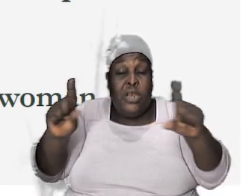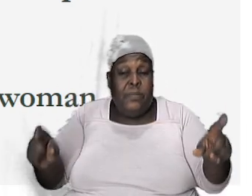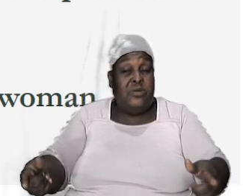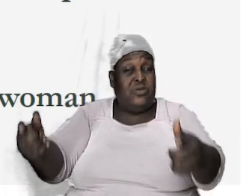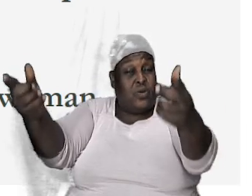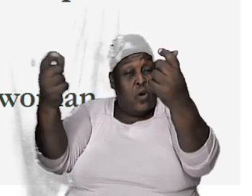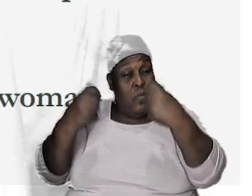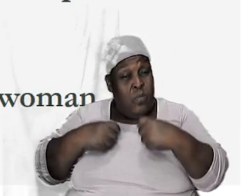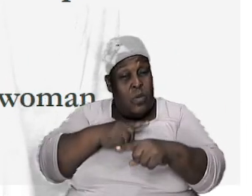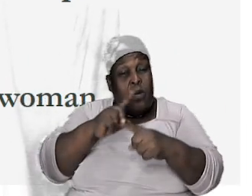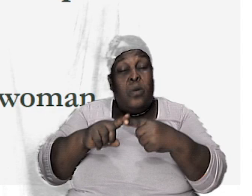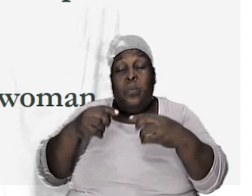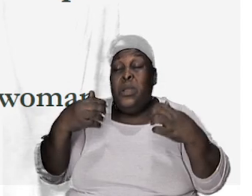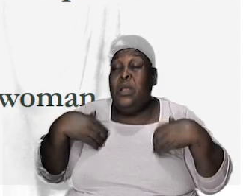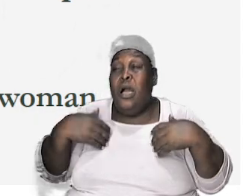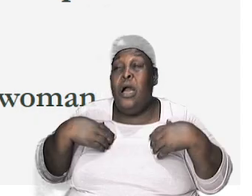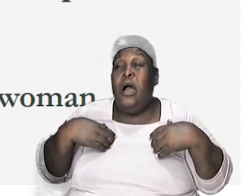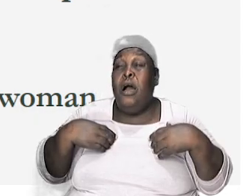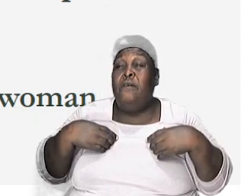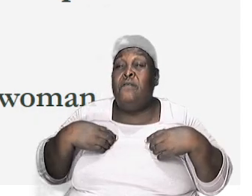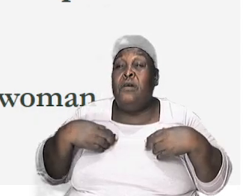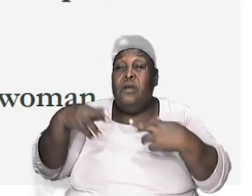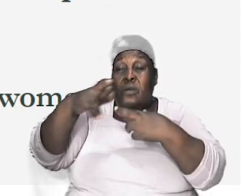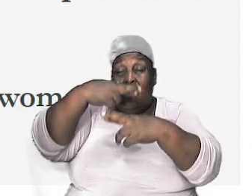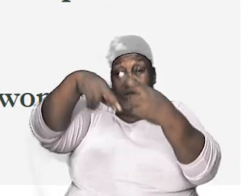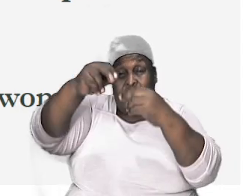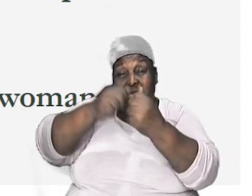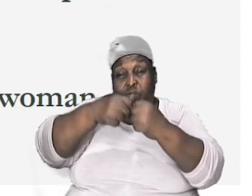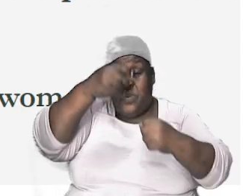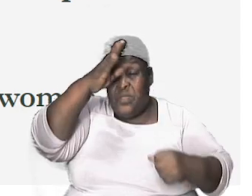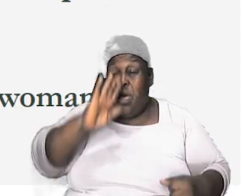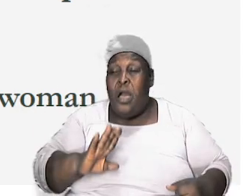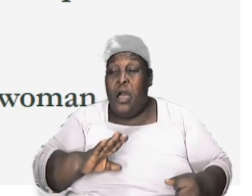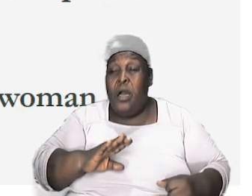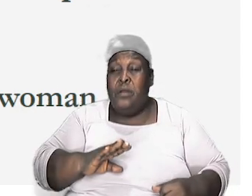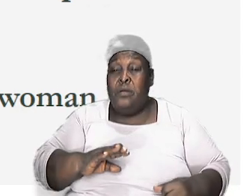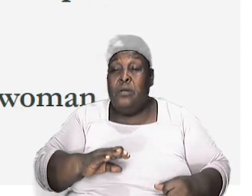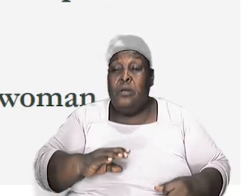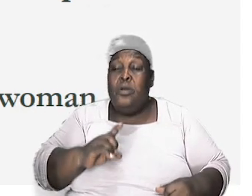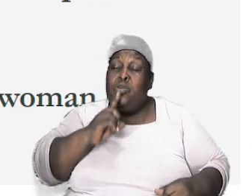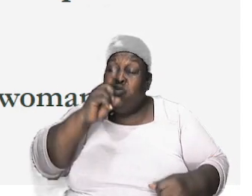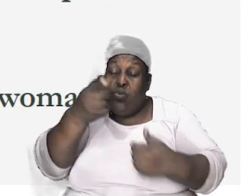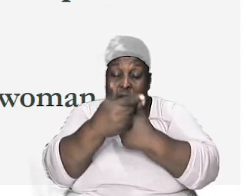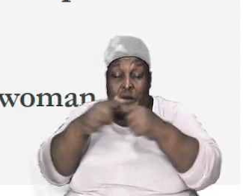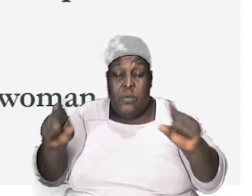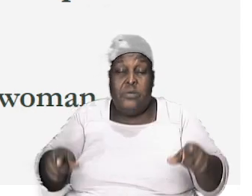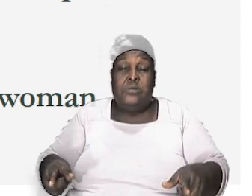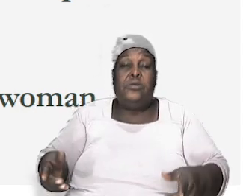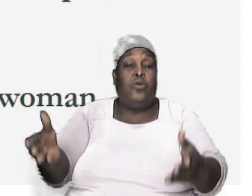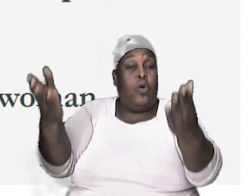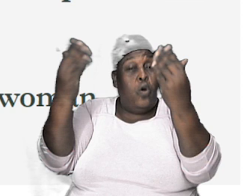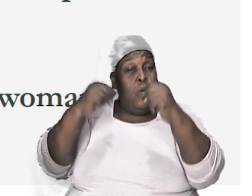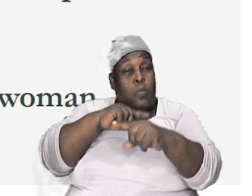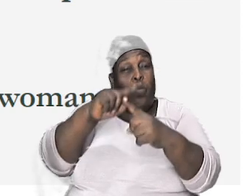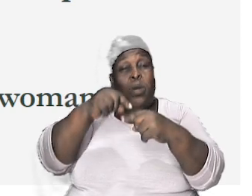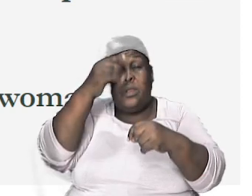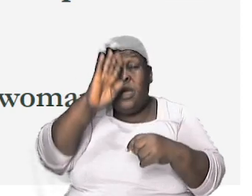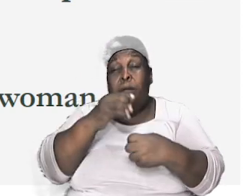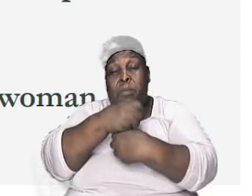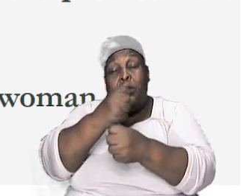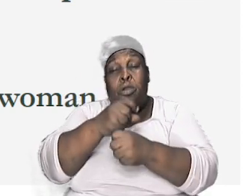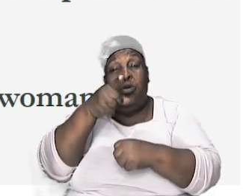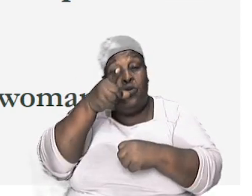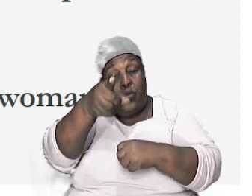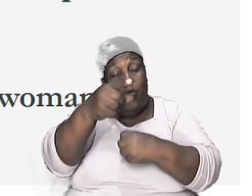have a good relationship with God. True liberty comes when God sets you free. Amen. And Jesus saw it in this